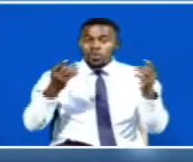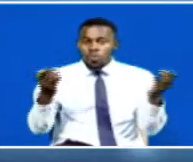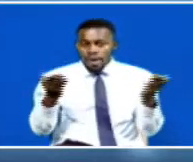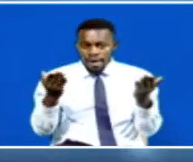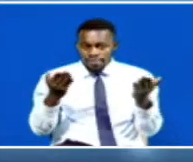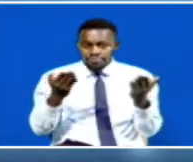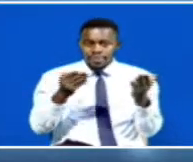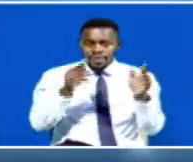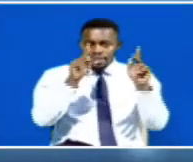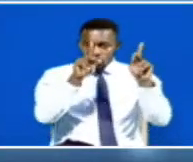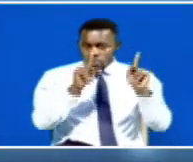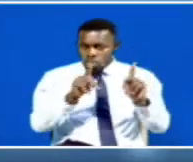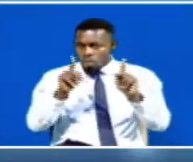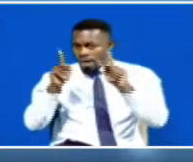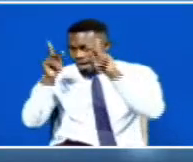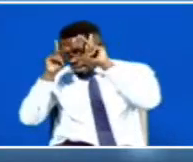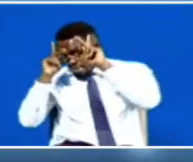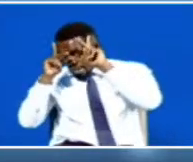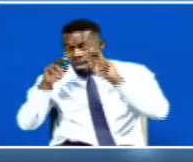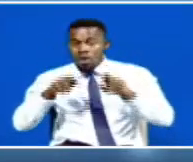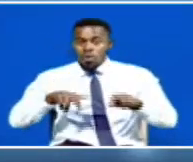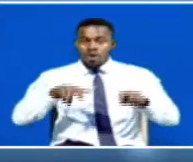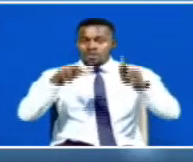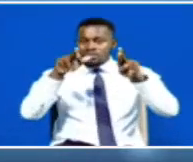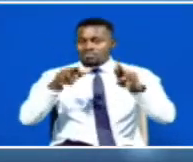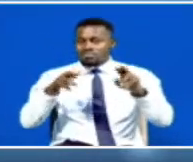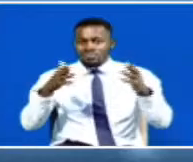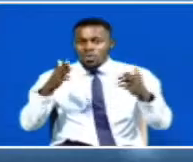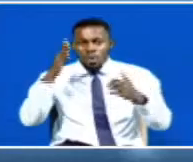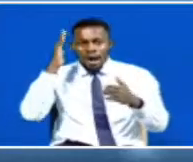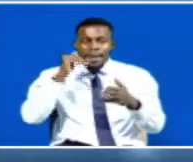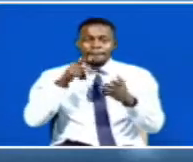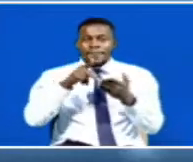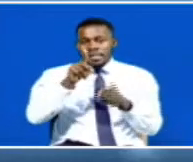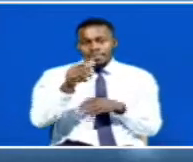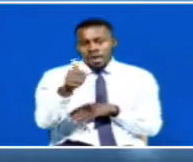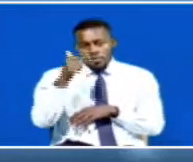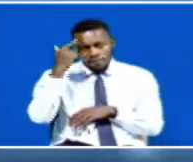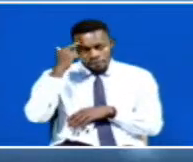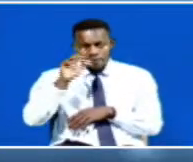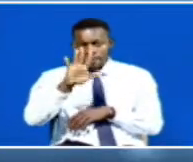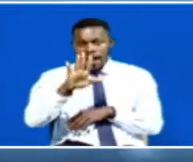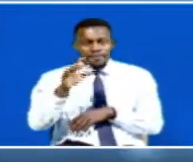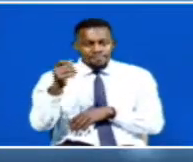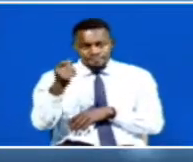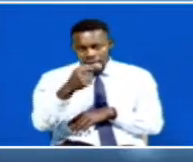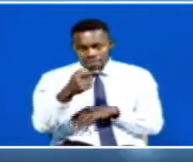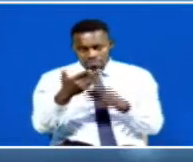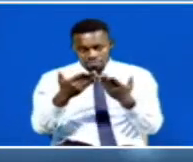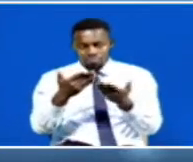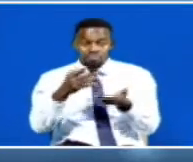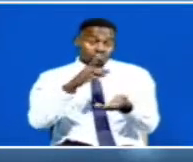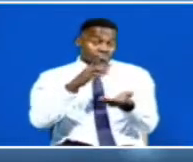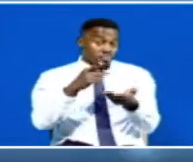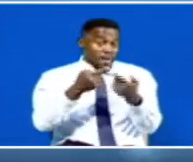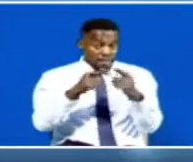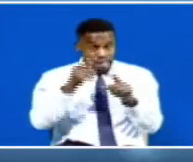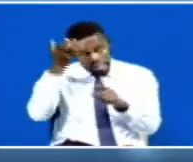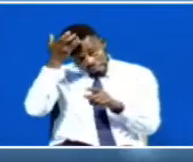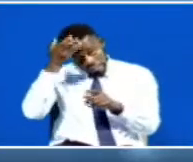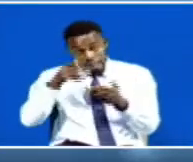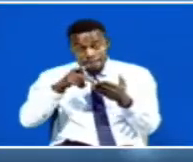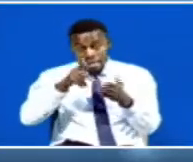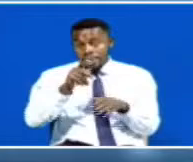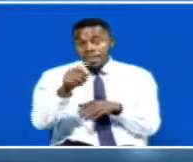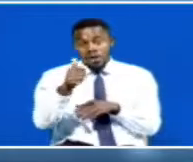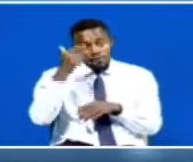5 and 10 months respectively, and statutory deductions not being remitted. Despite pleas by the facility's management to be given 2 weeks to address